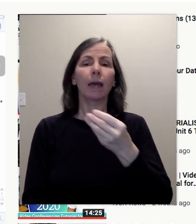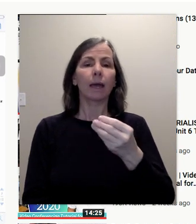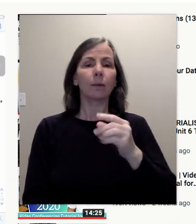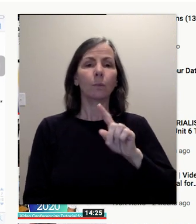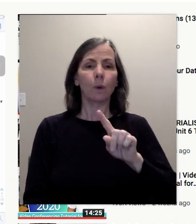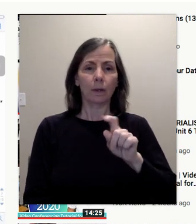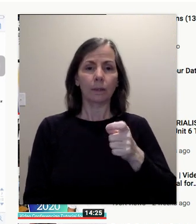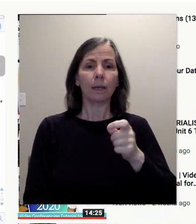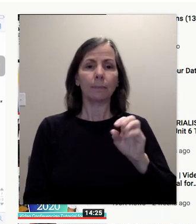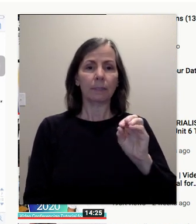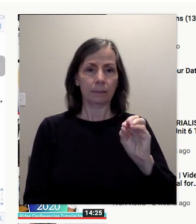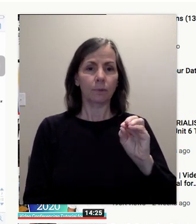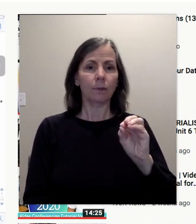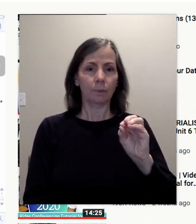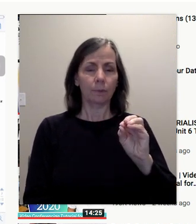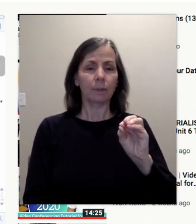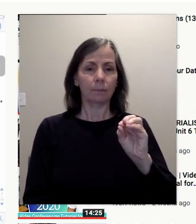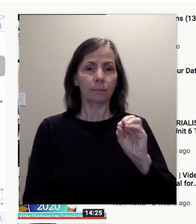0.